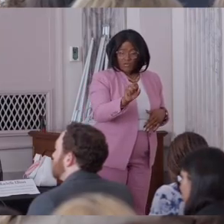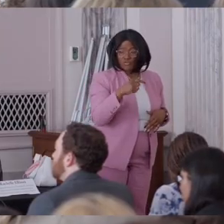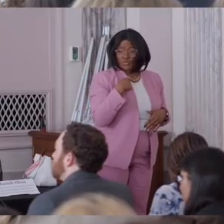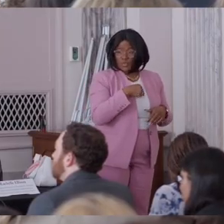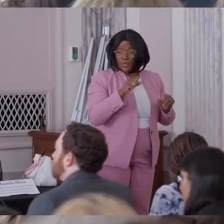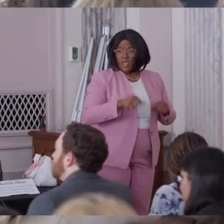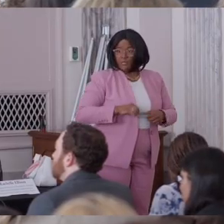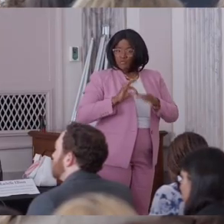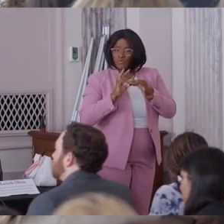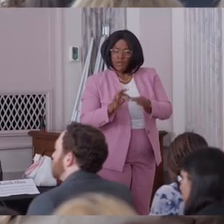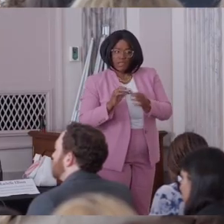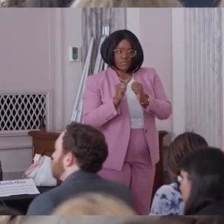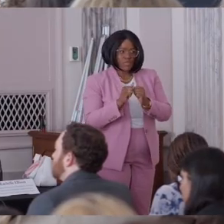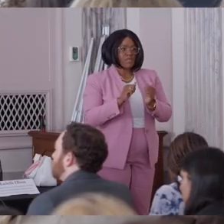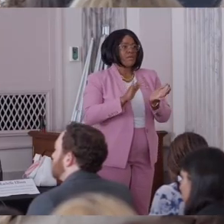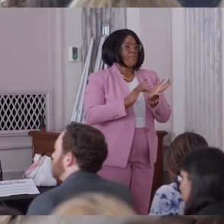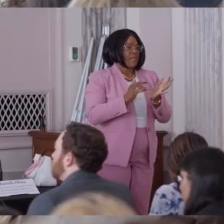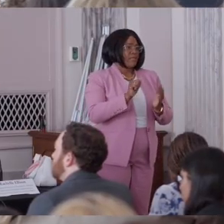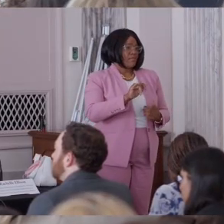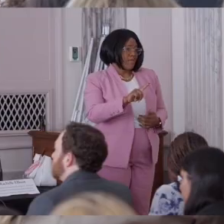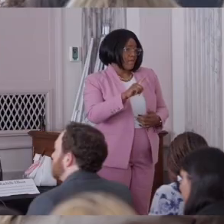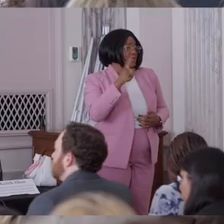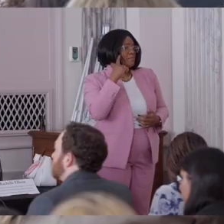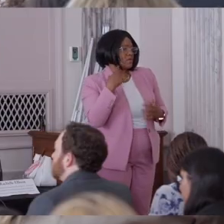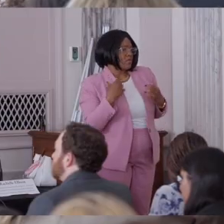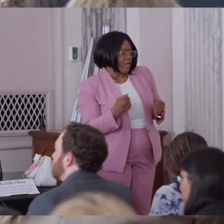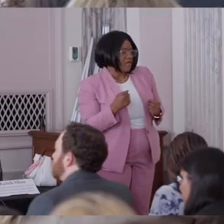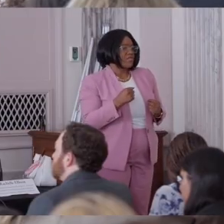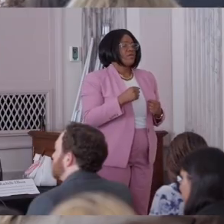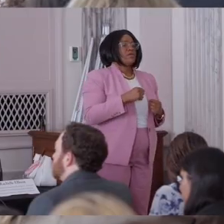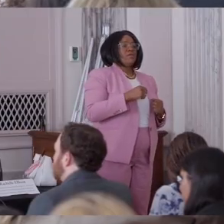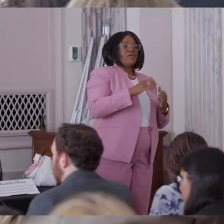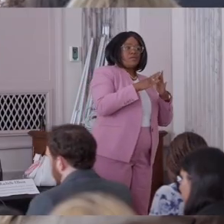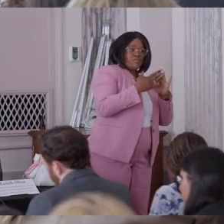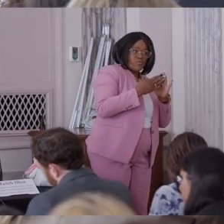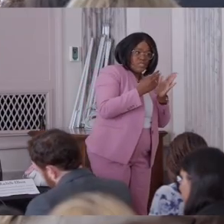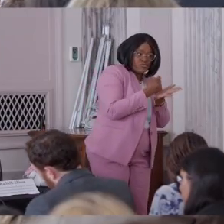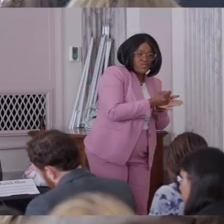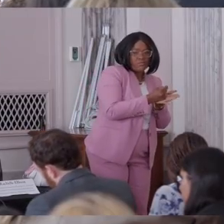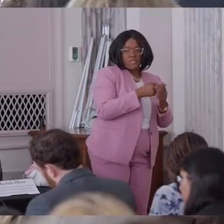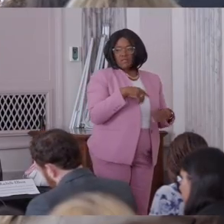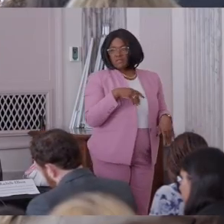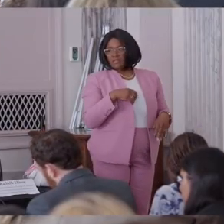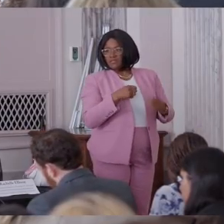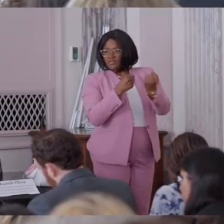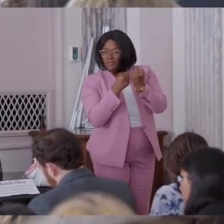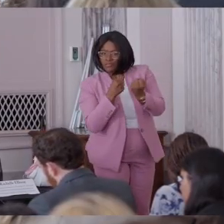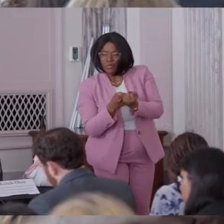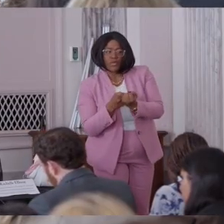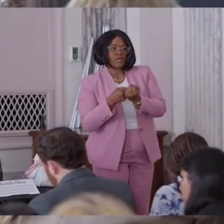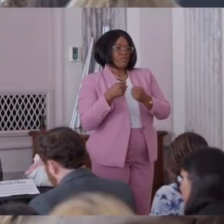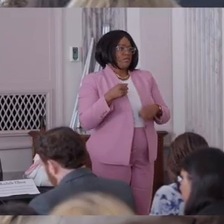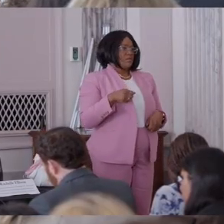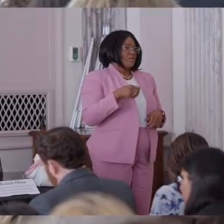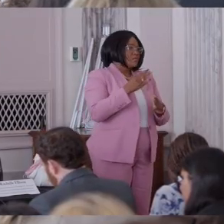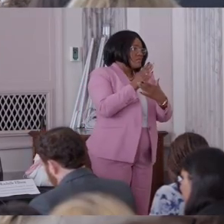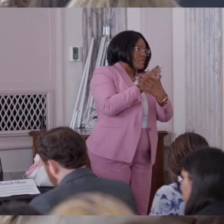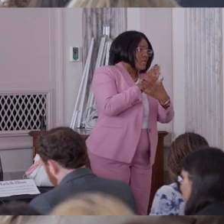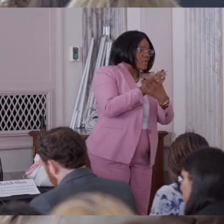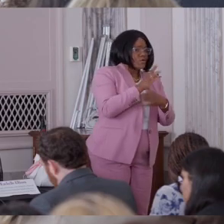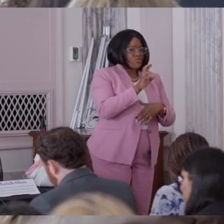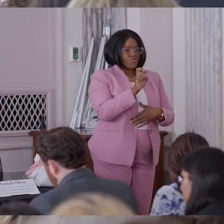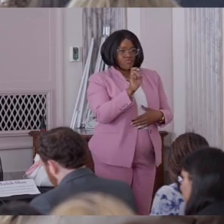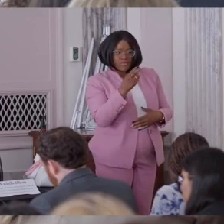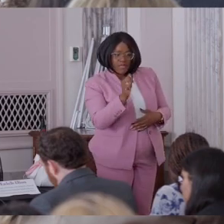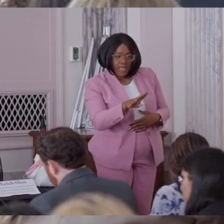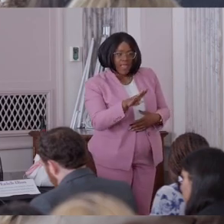with Medicaid mental health services, assertive community treatment, intensive case management, peer support, psych rehab. Those links were made